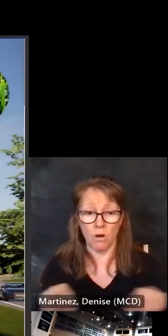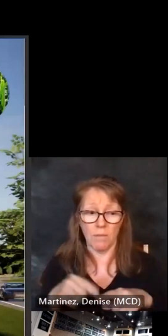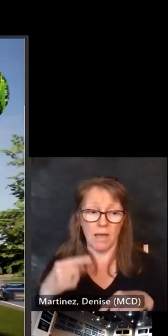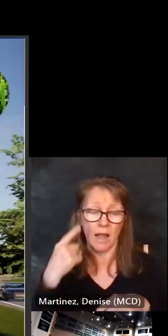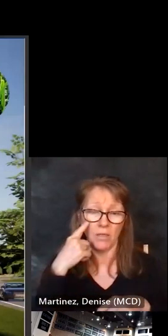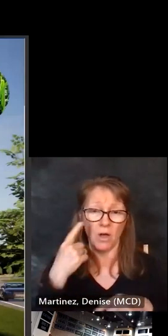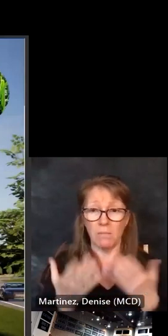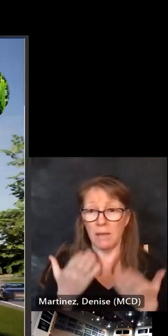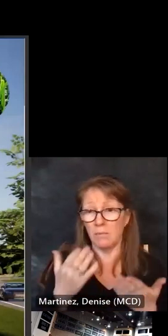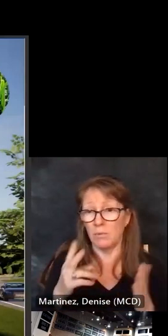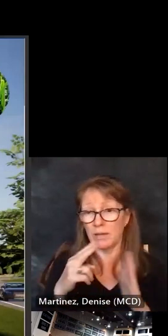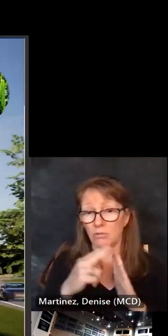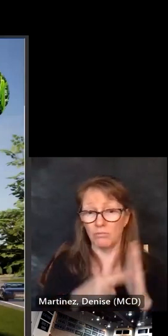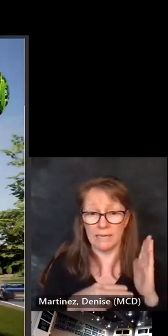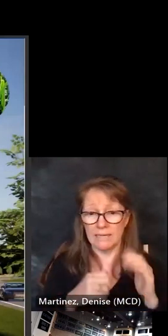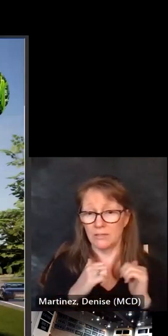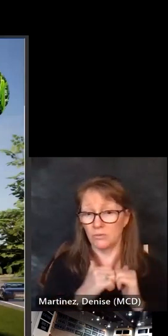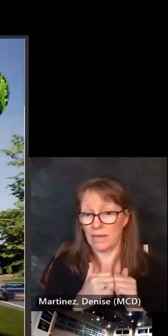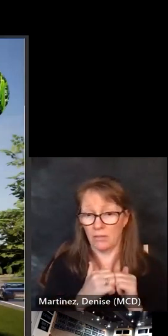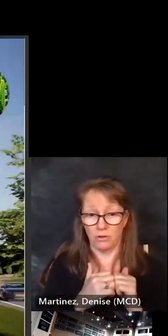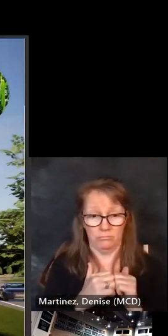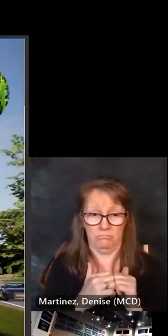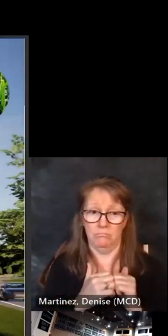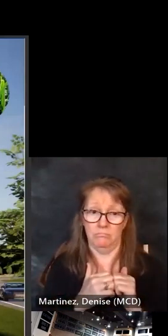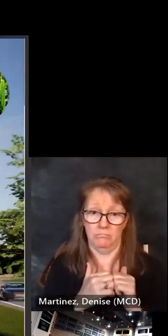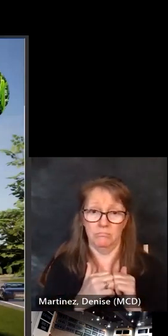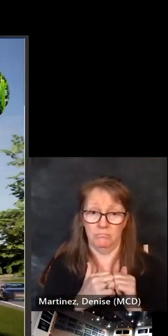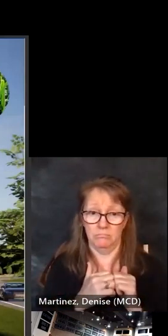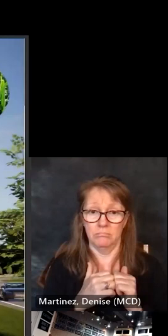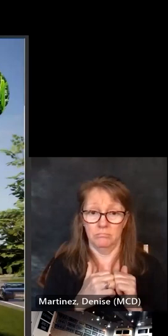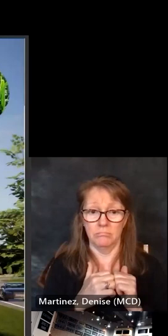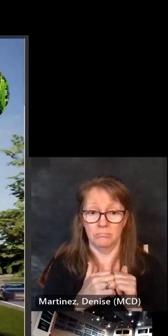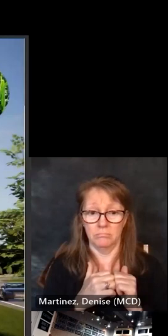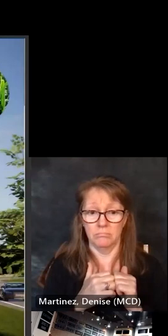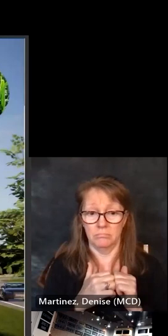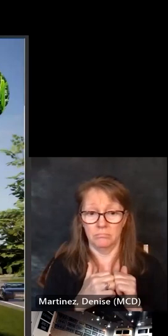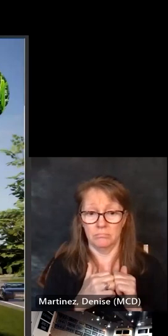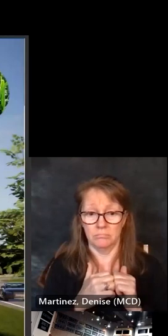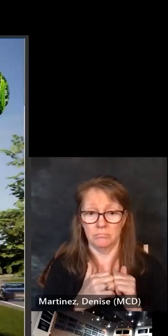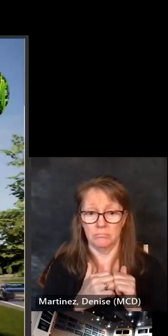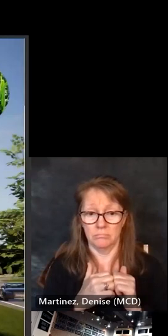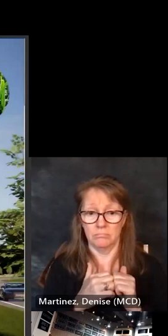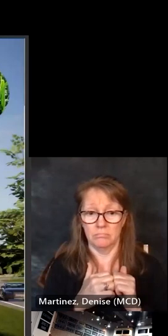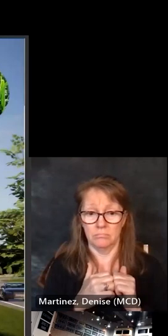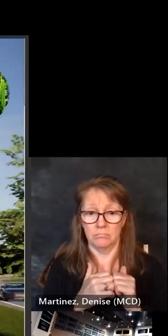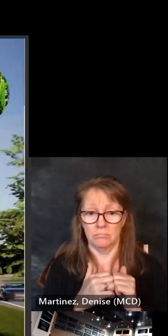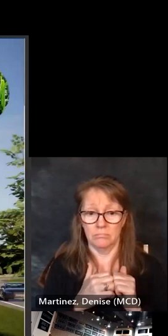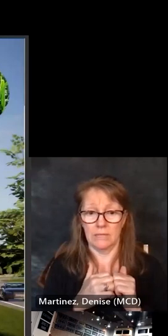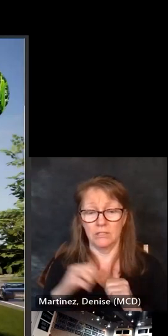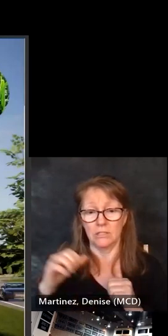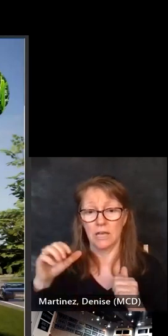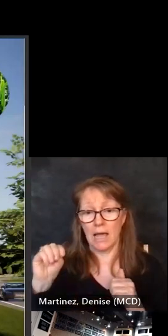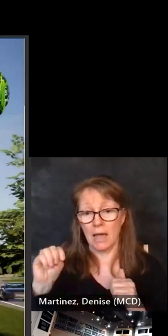just read it together. And it's so honor the Arborway Yard MOU,